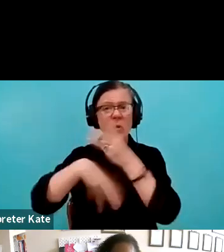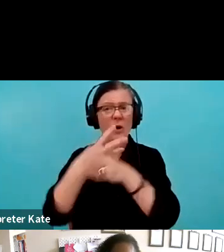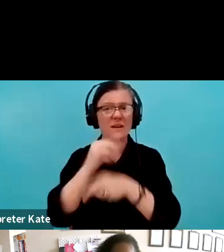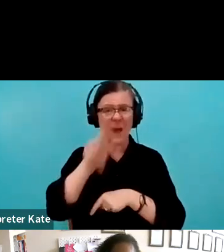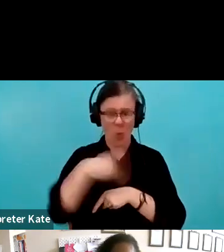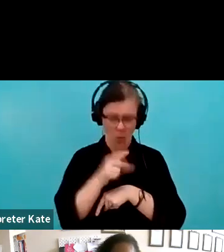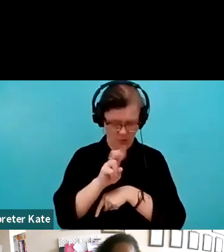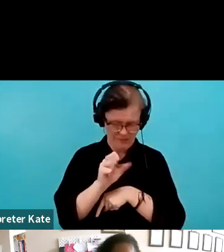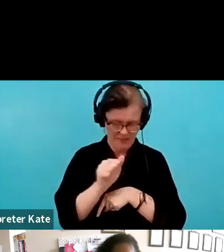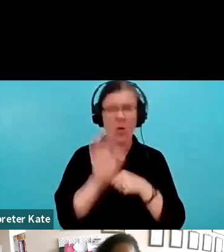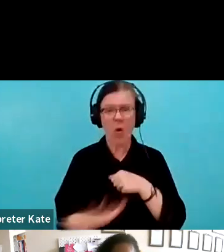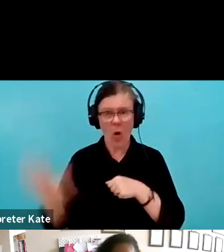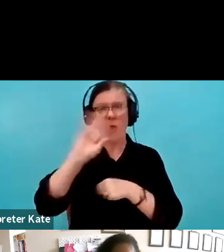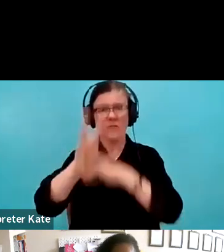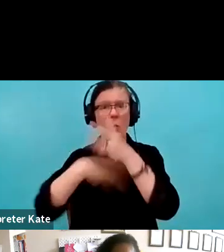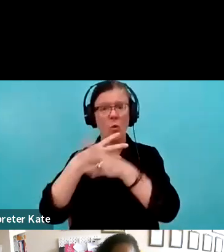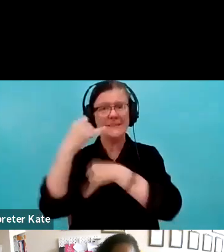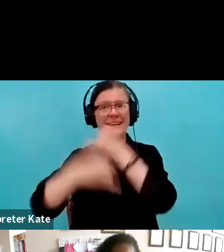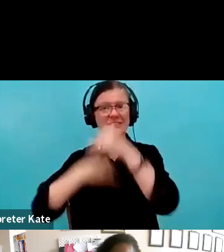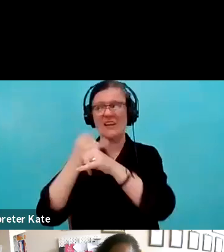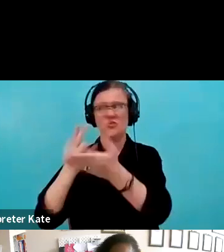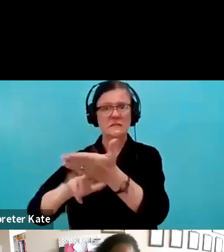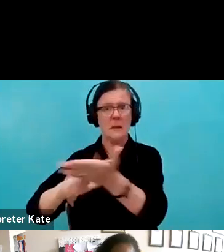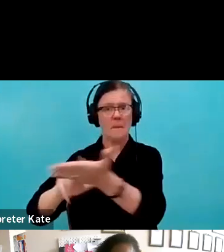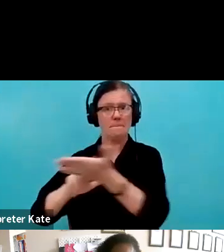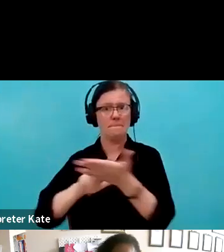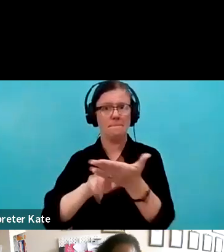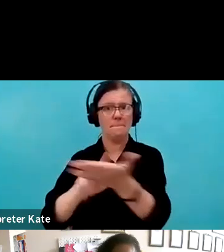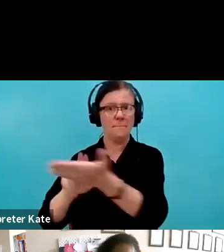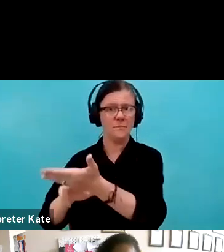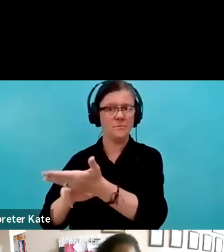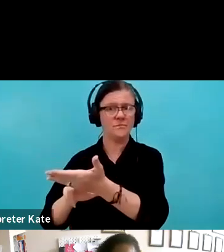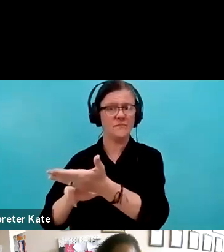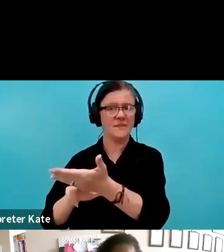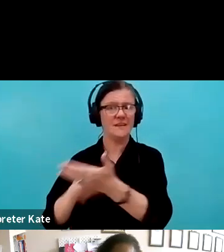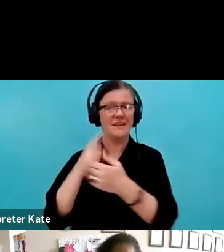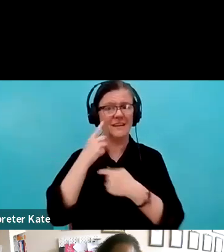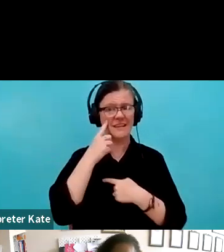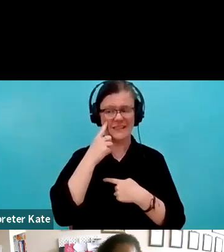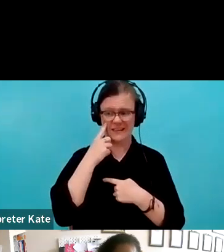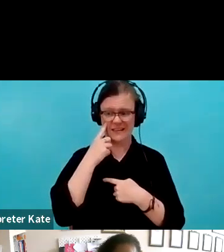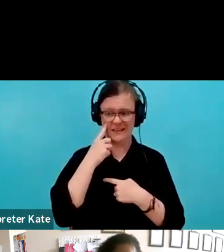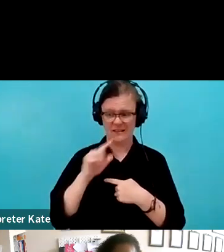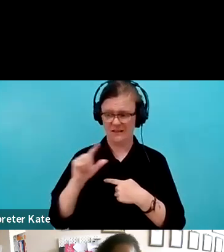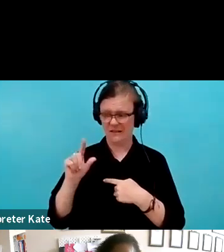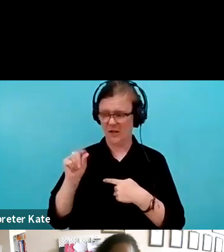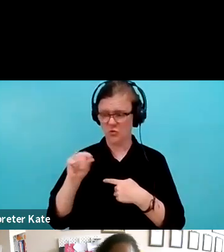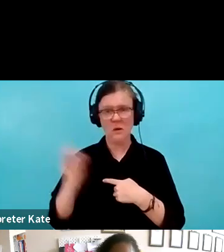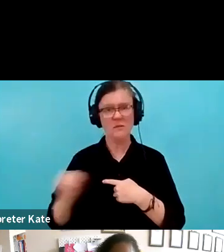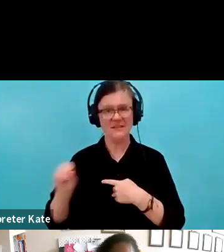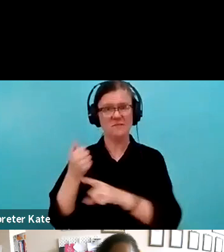And they, at least 20%, I think, at our last count, were international